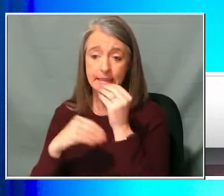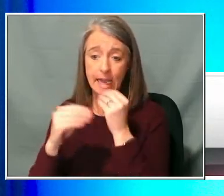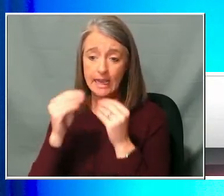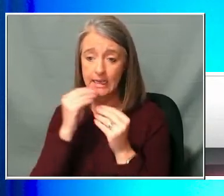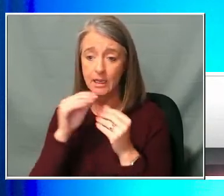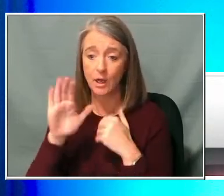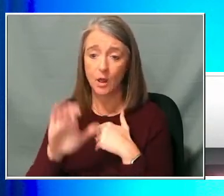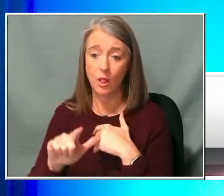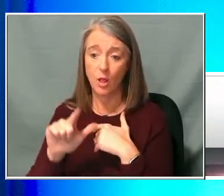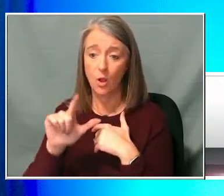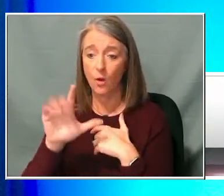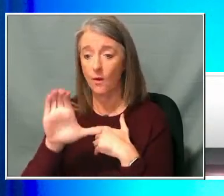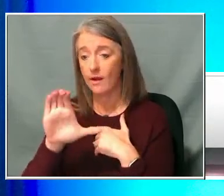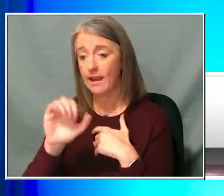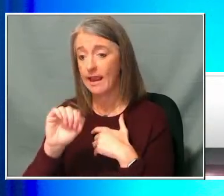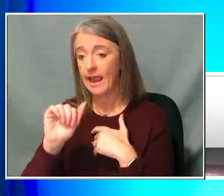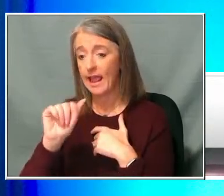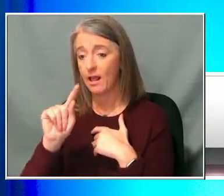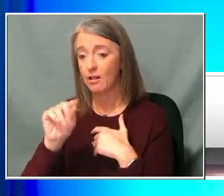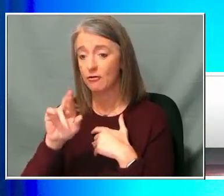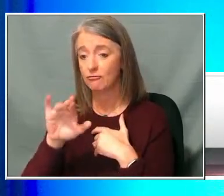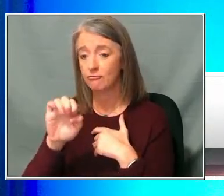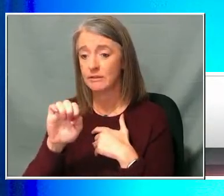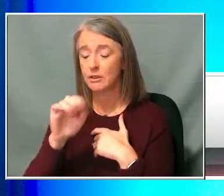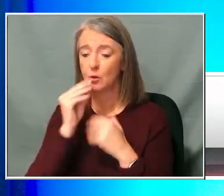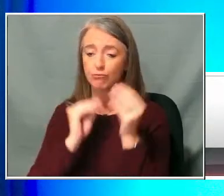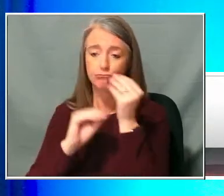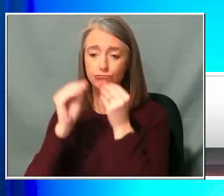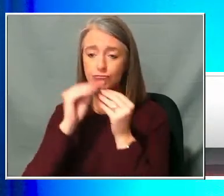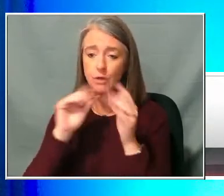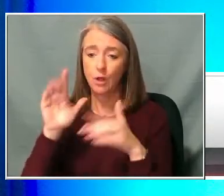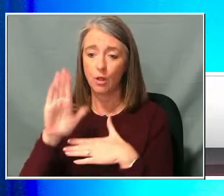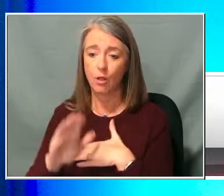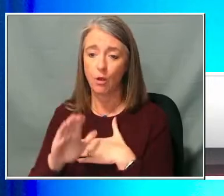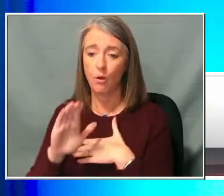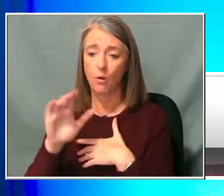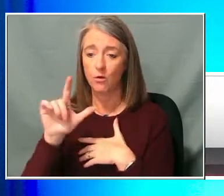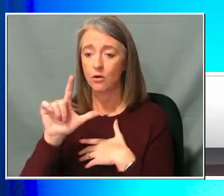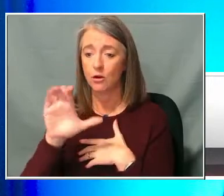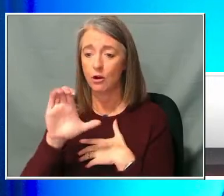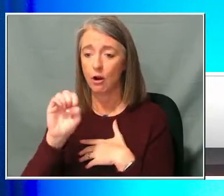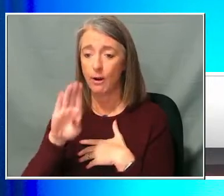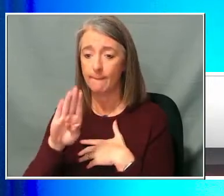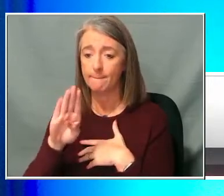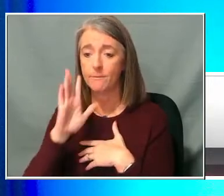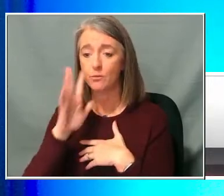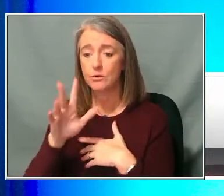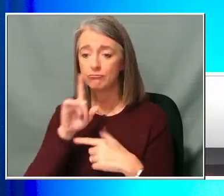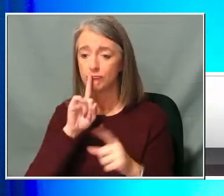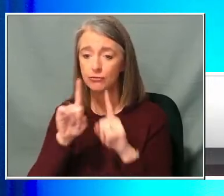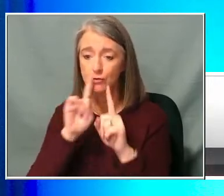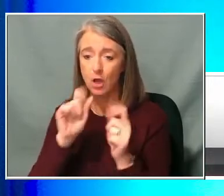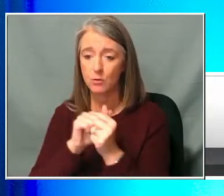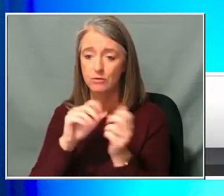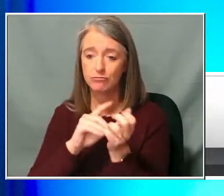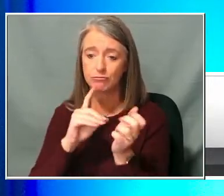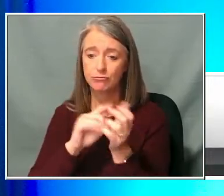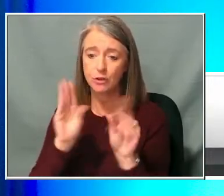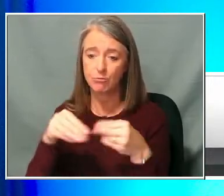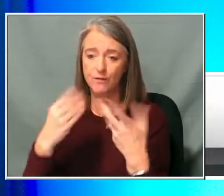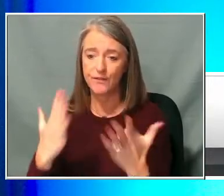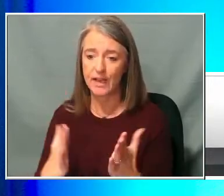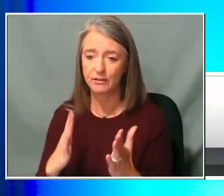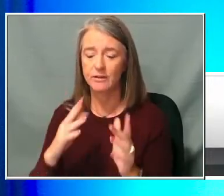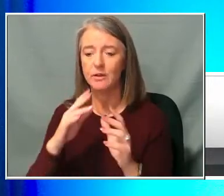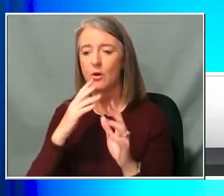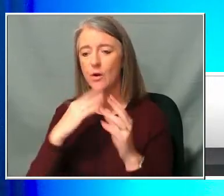low-calorie diet or a diet that very low in carb, it is very important for them to talk to their provider, their diabetes educator,